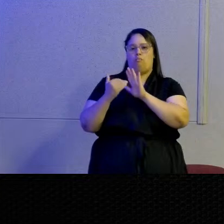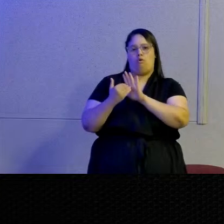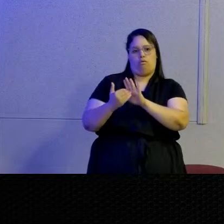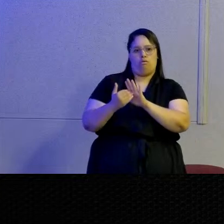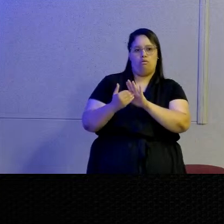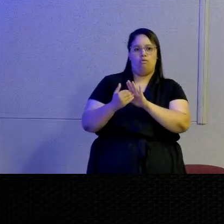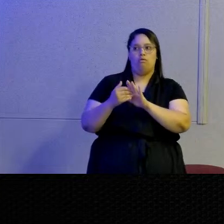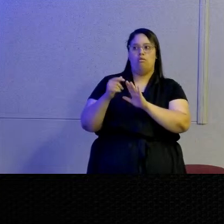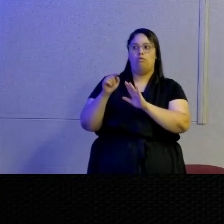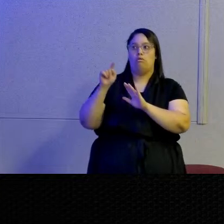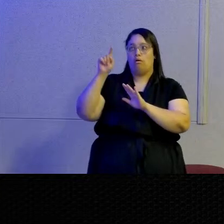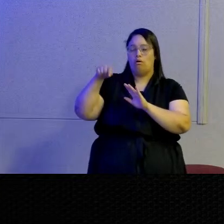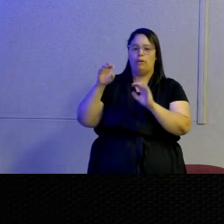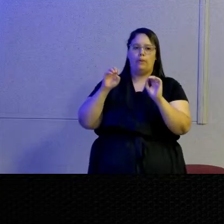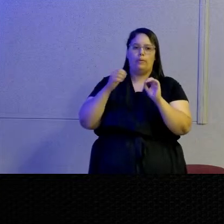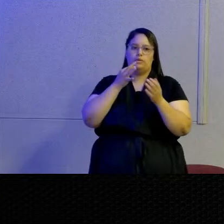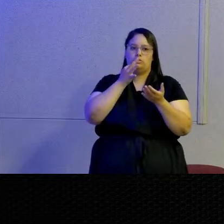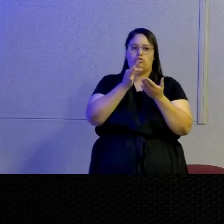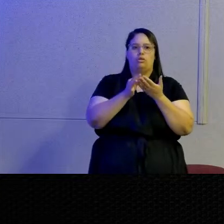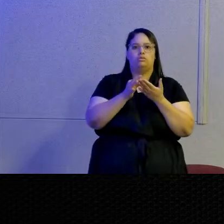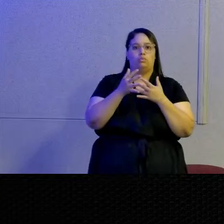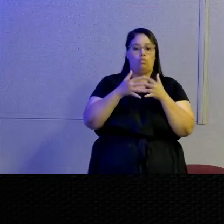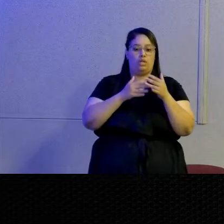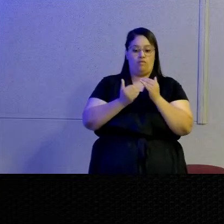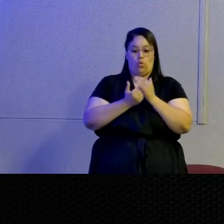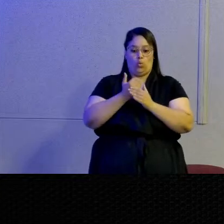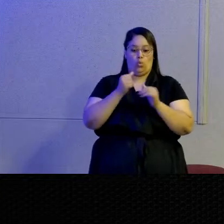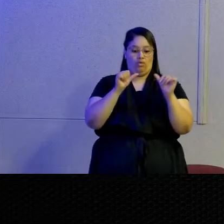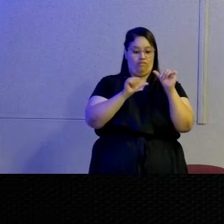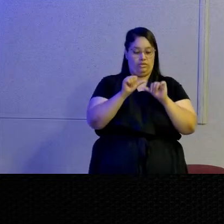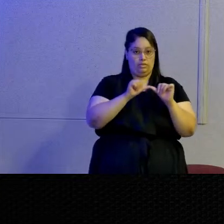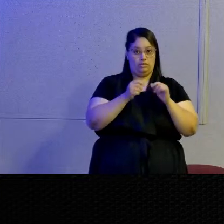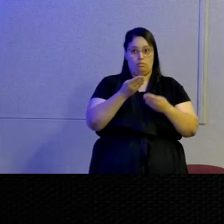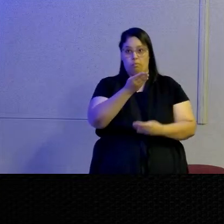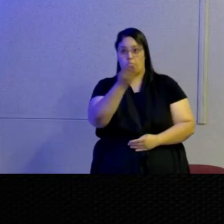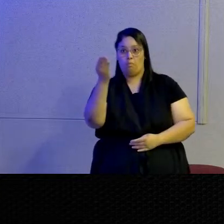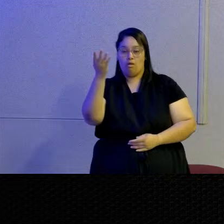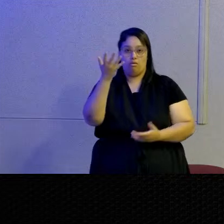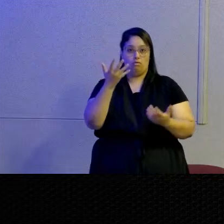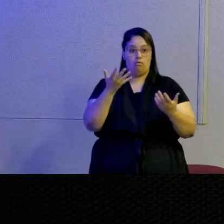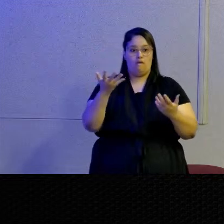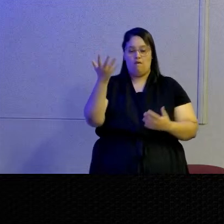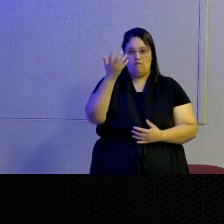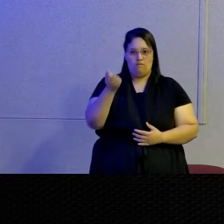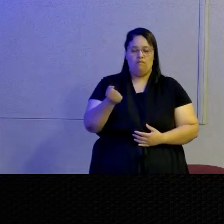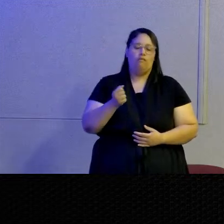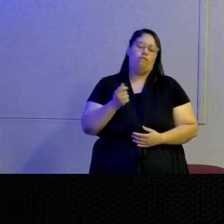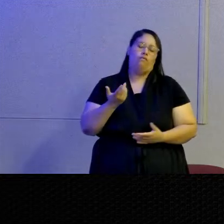that suggests that whatever new physics may be out there may be